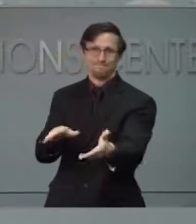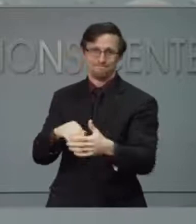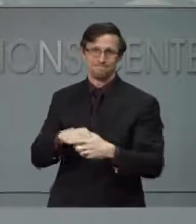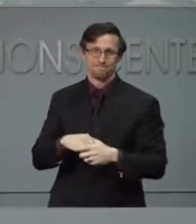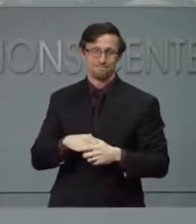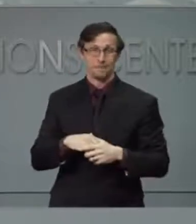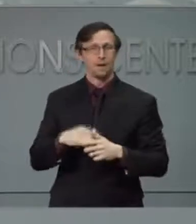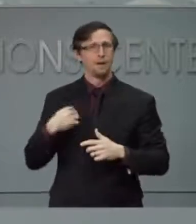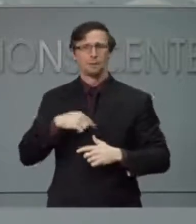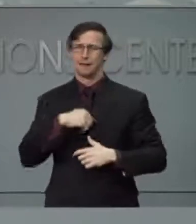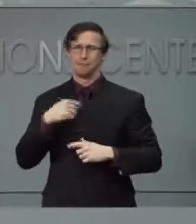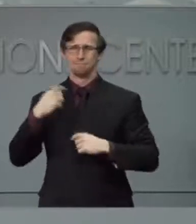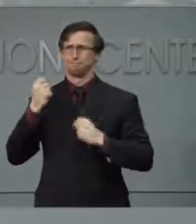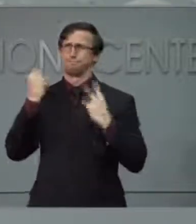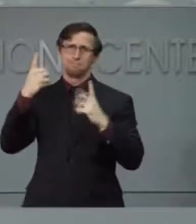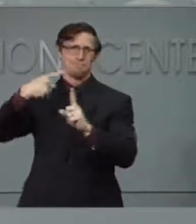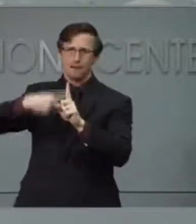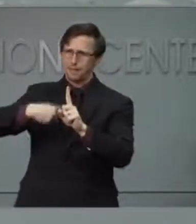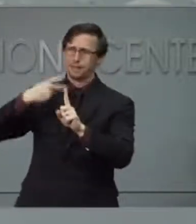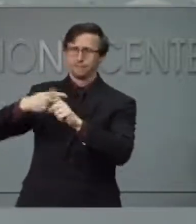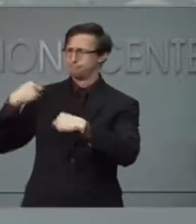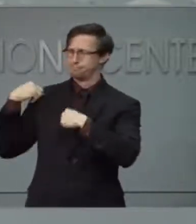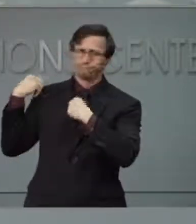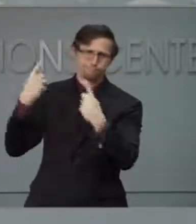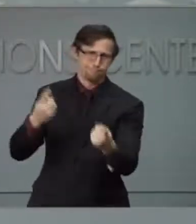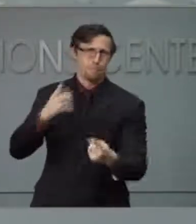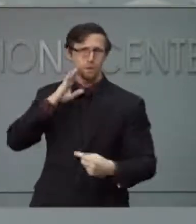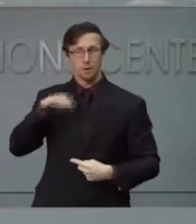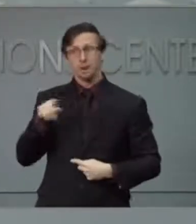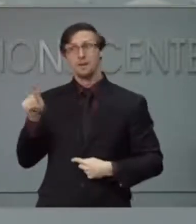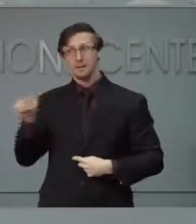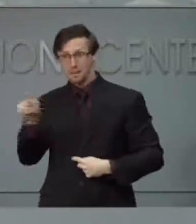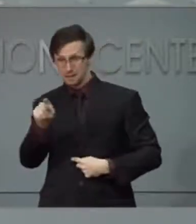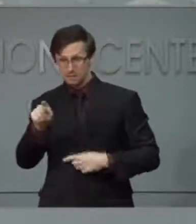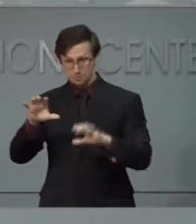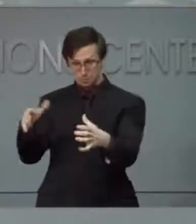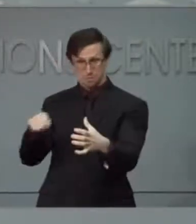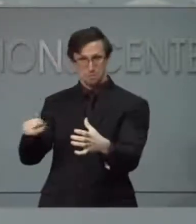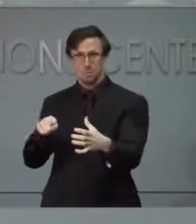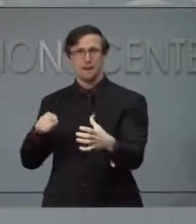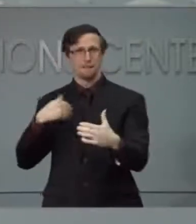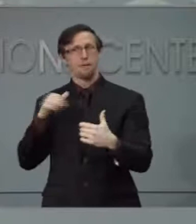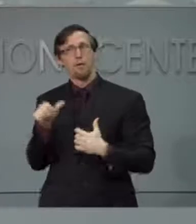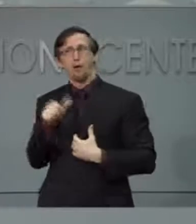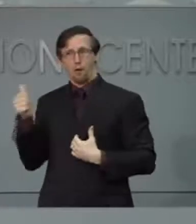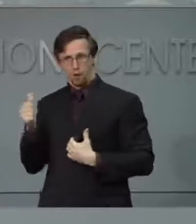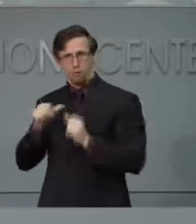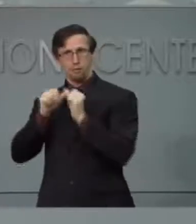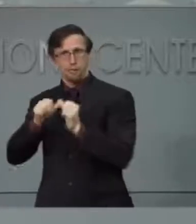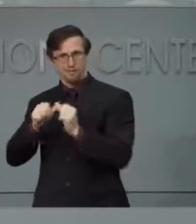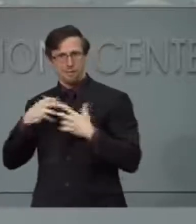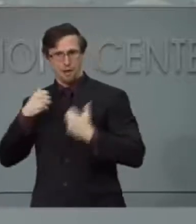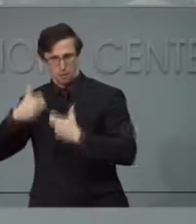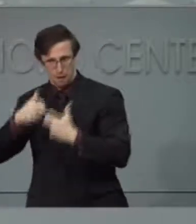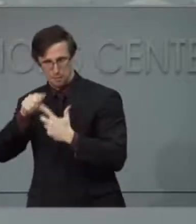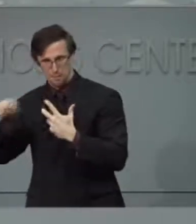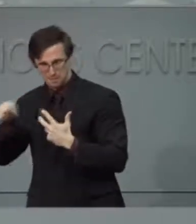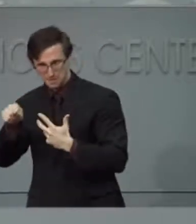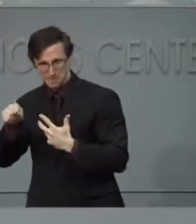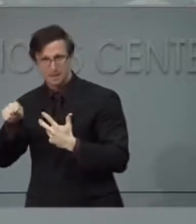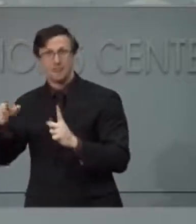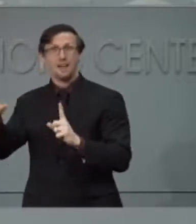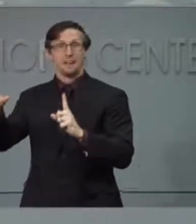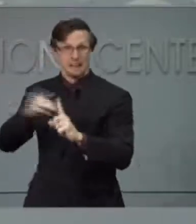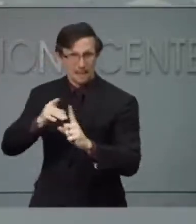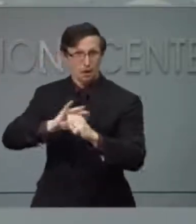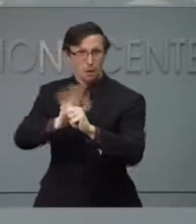talked for many, many months about people who have chronic conditions seeming to have worse impacts from COVID. It's